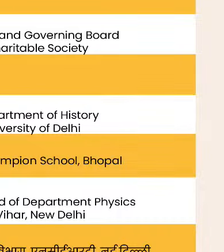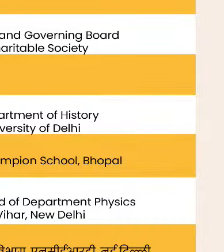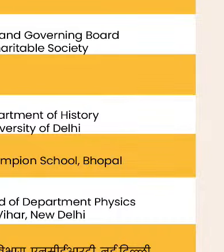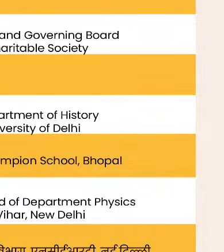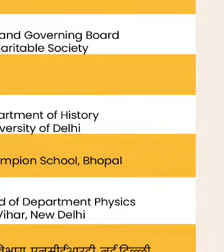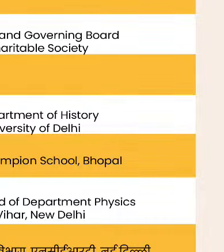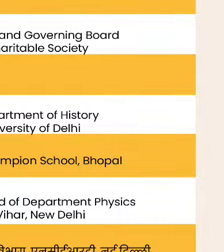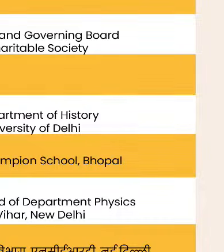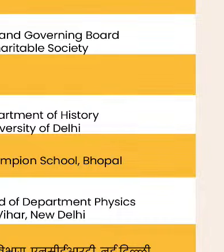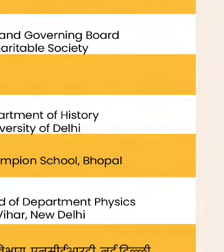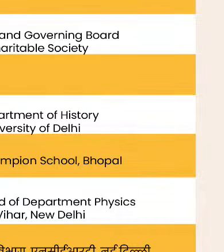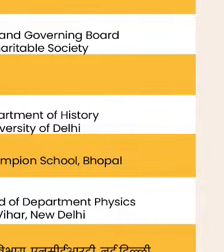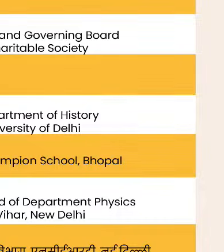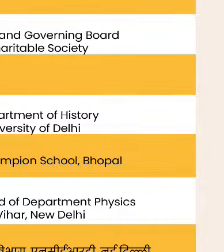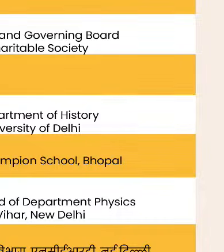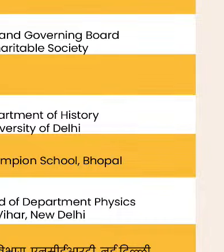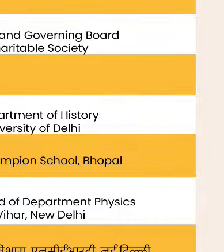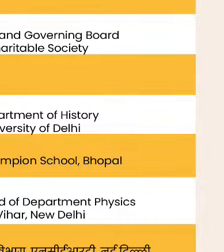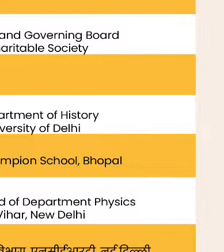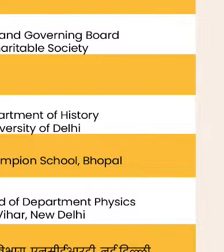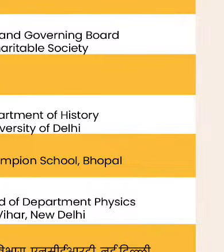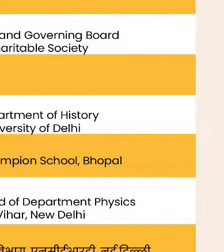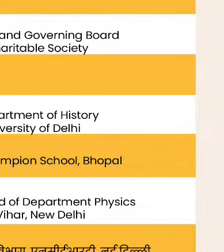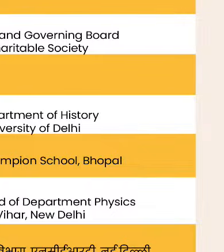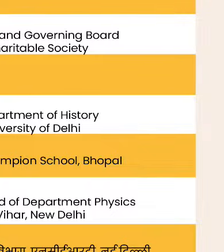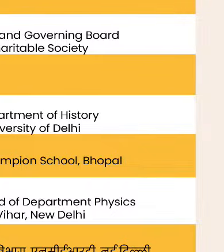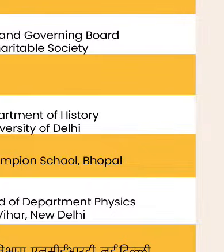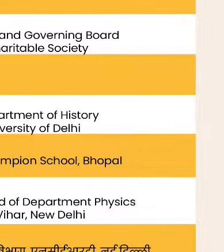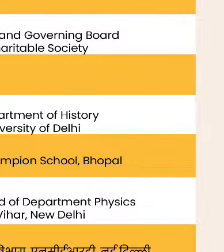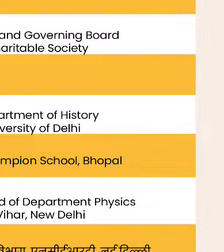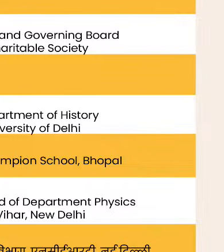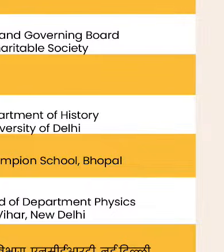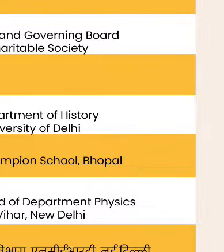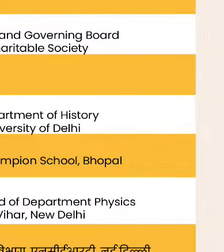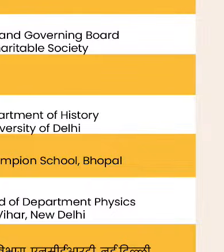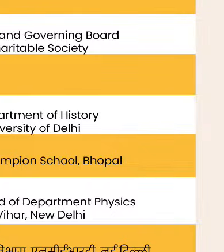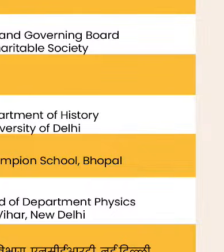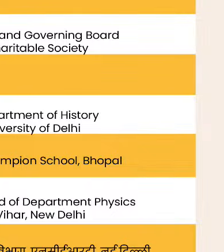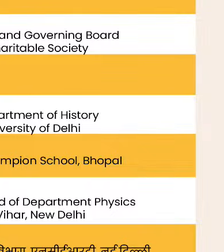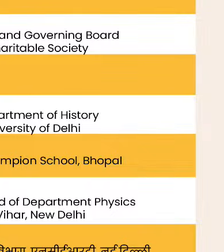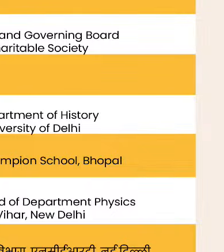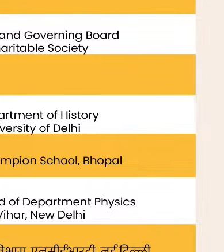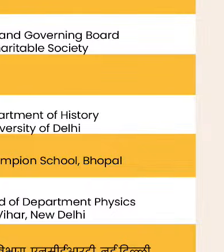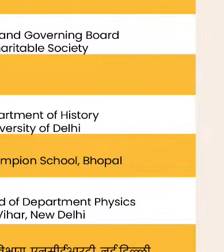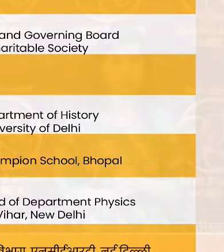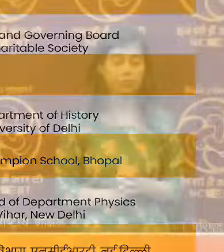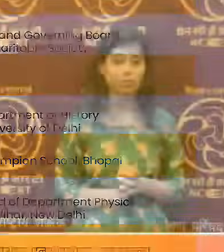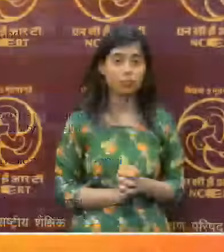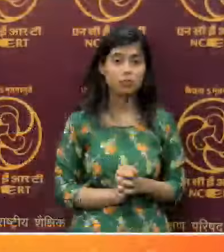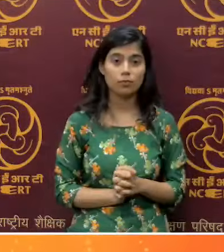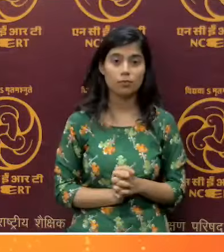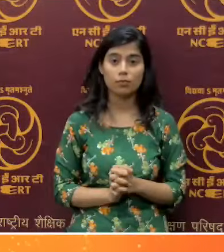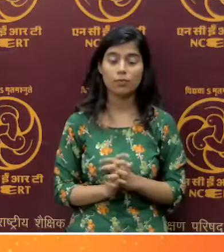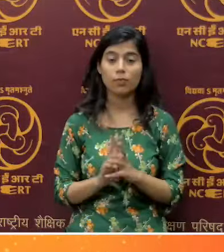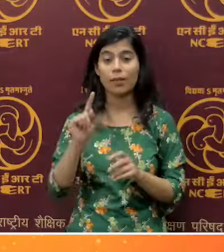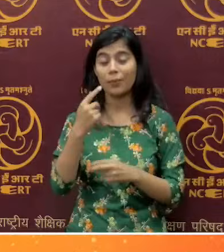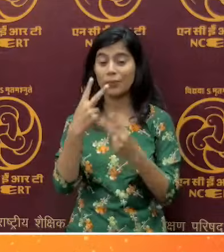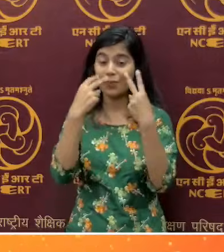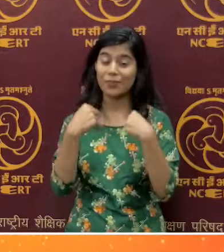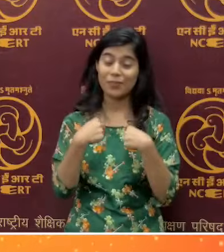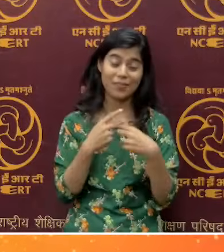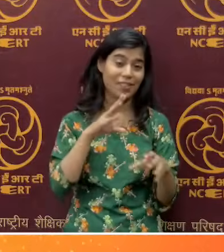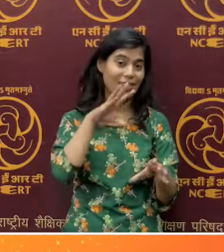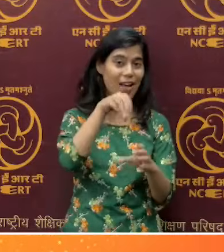12:30 you can watch a special session of ours on tree plantation and water conservation. Rest of the programs are right there in front of you. Please watch them and